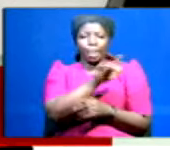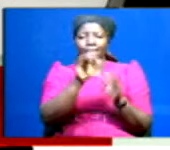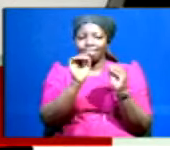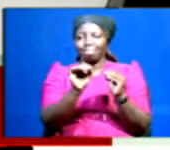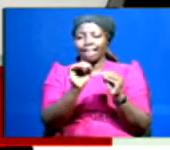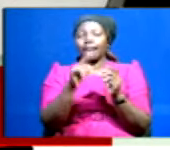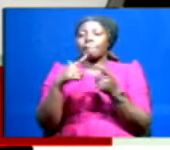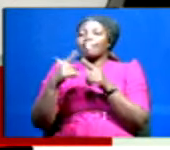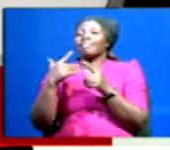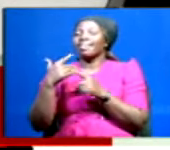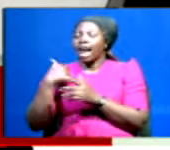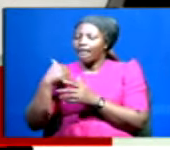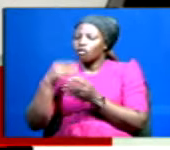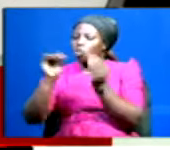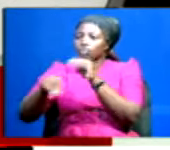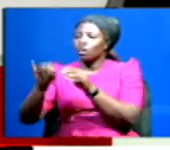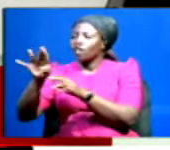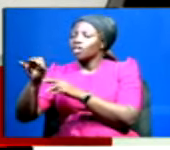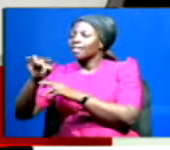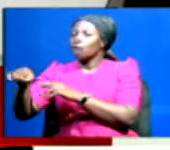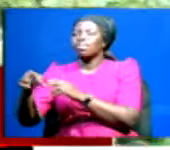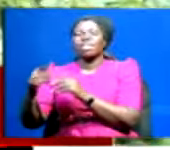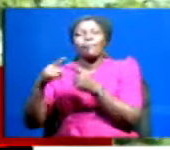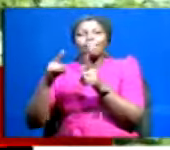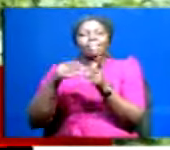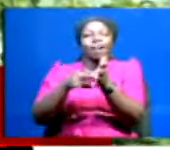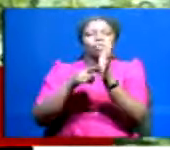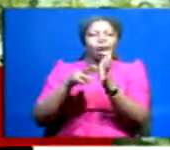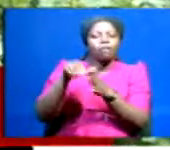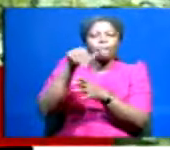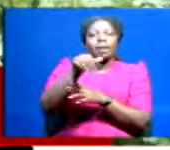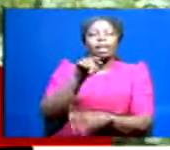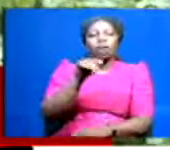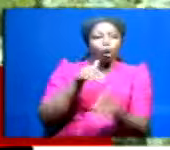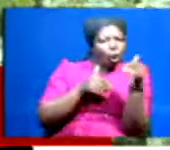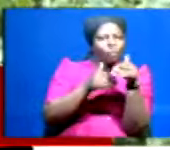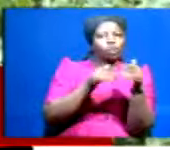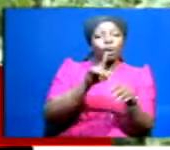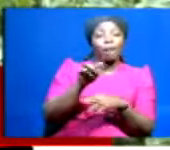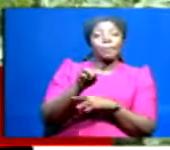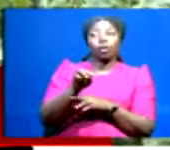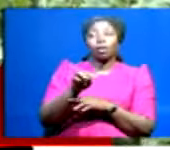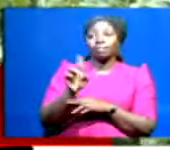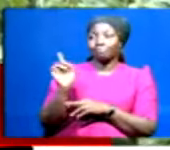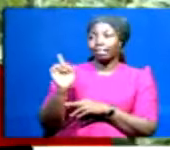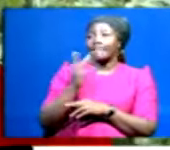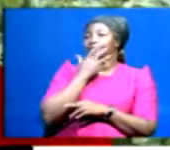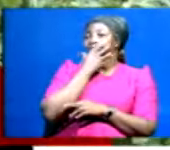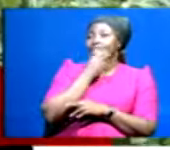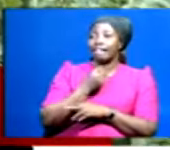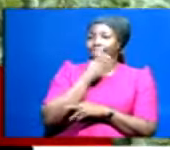of the required close to 1 million shillings. Is a father in distraught.